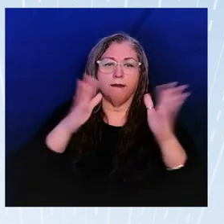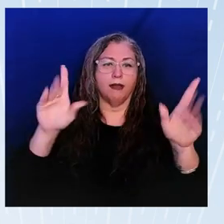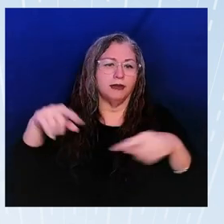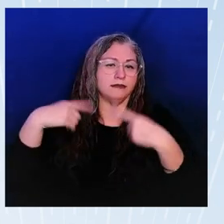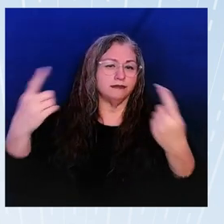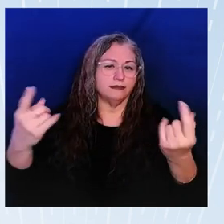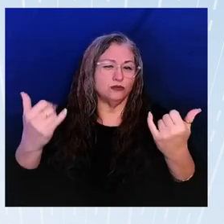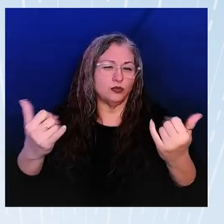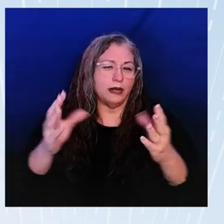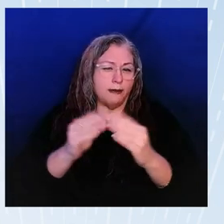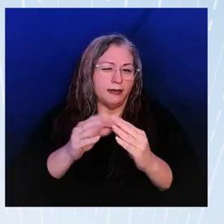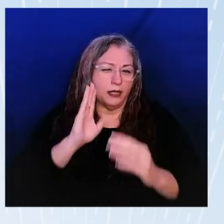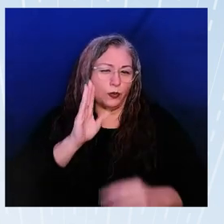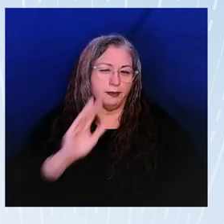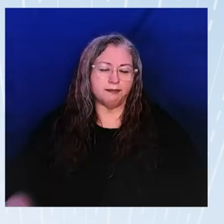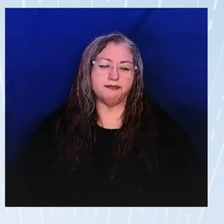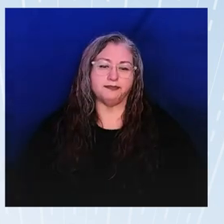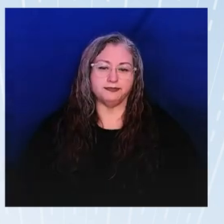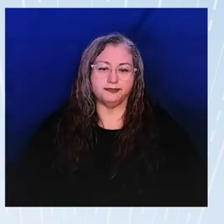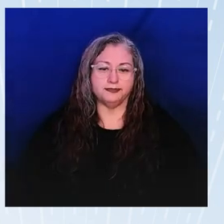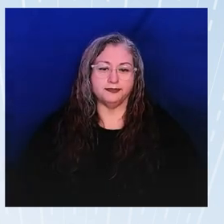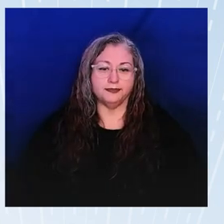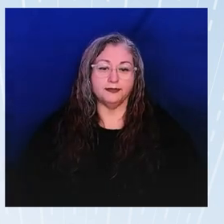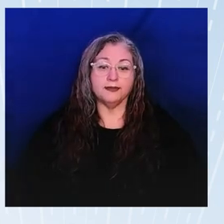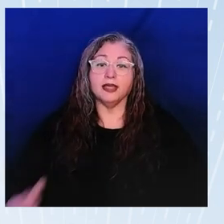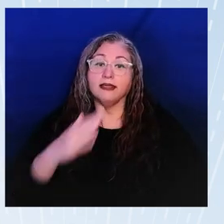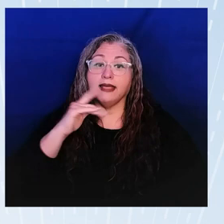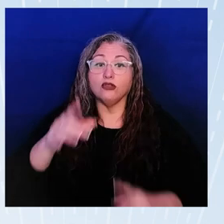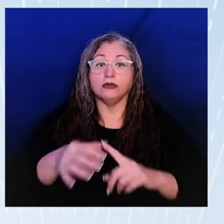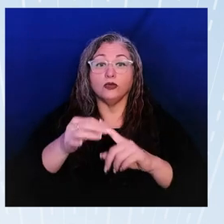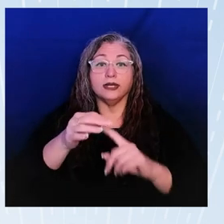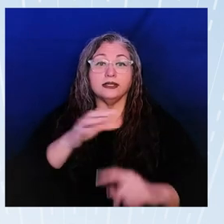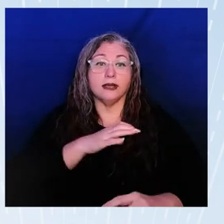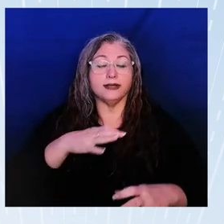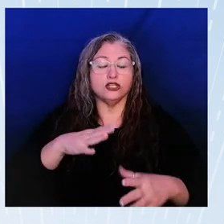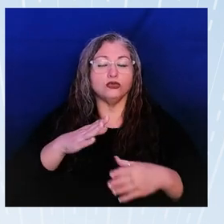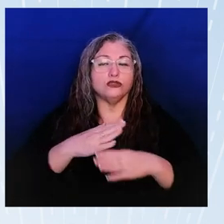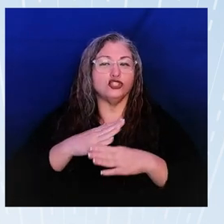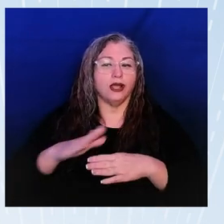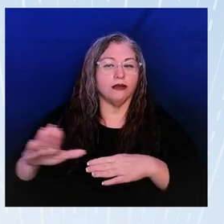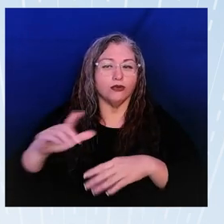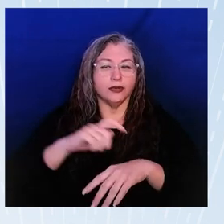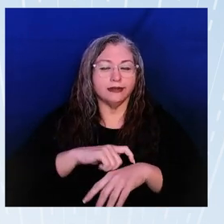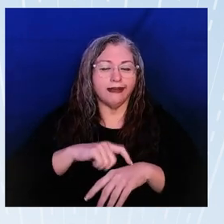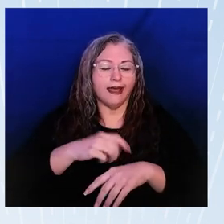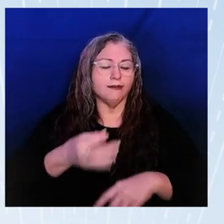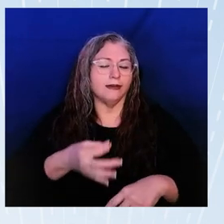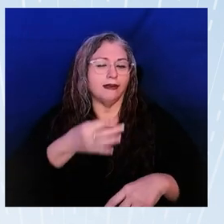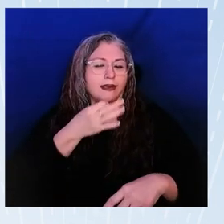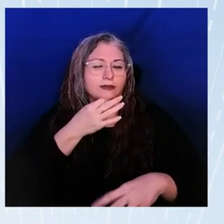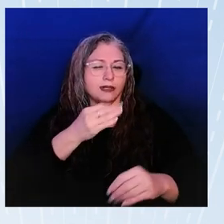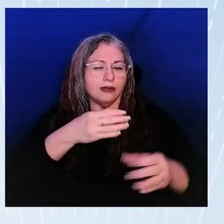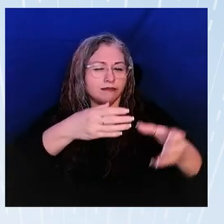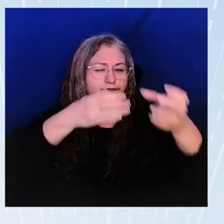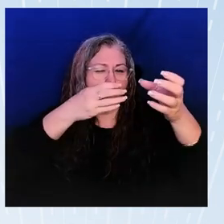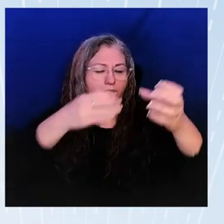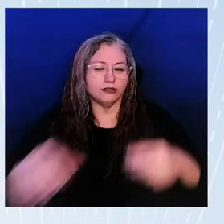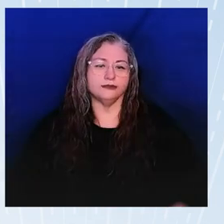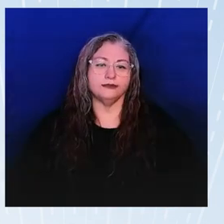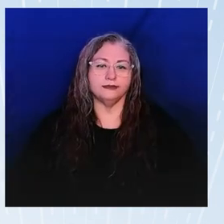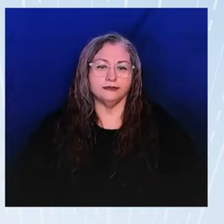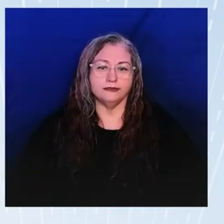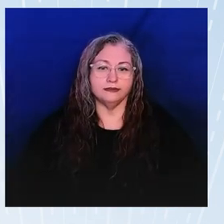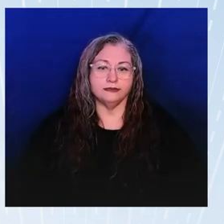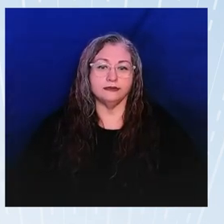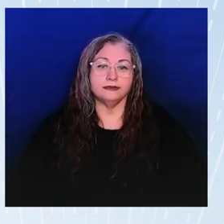today. Thank you again to our distinguished commissioners for continuing to share your time, expertise, and knowledge. As you may be aware, this is a